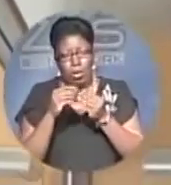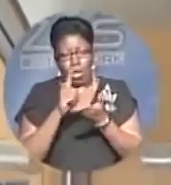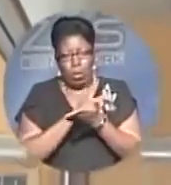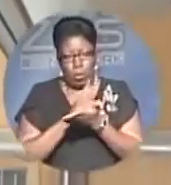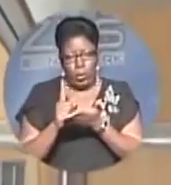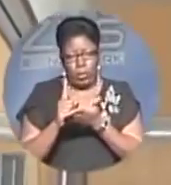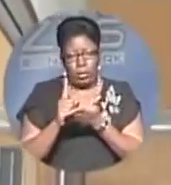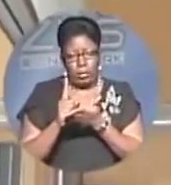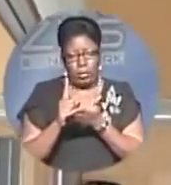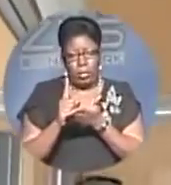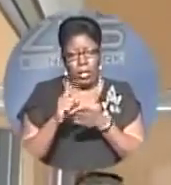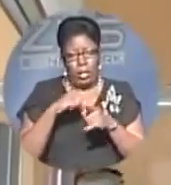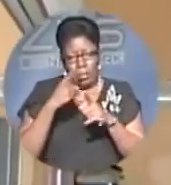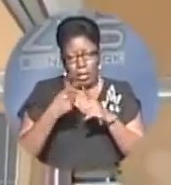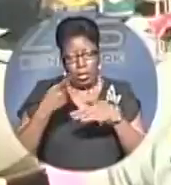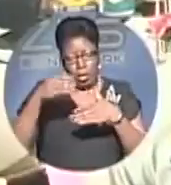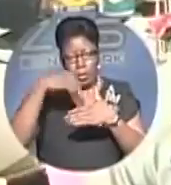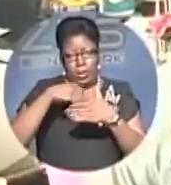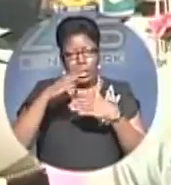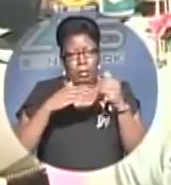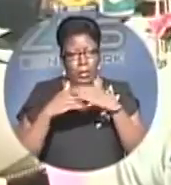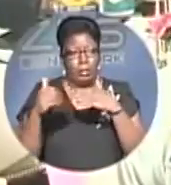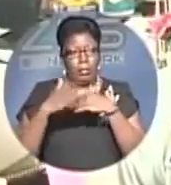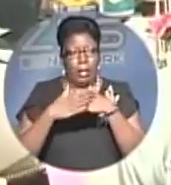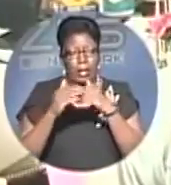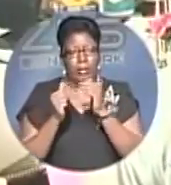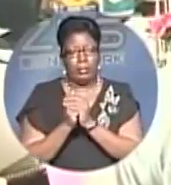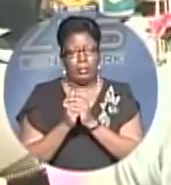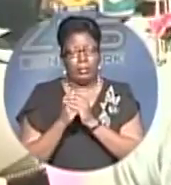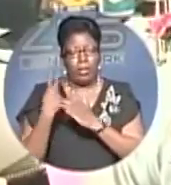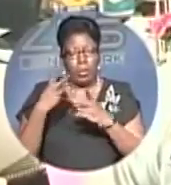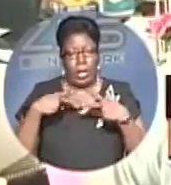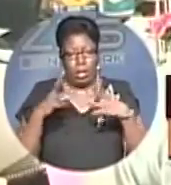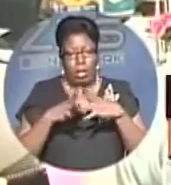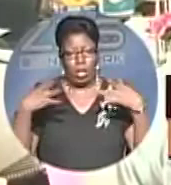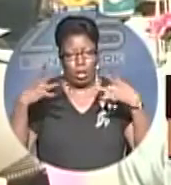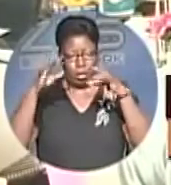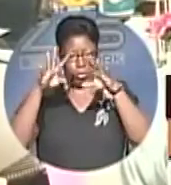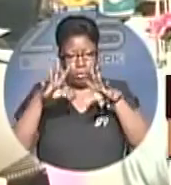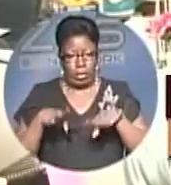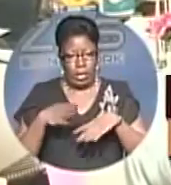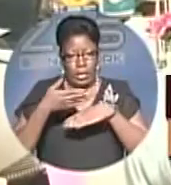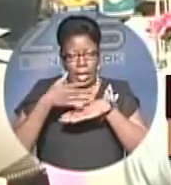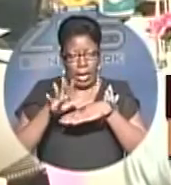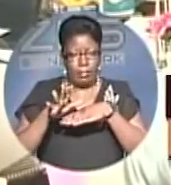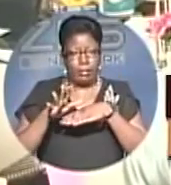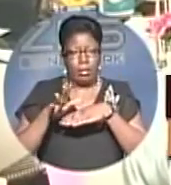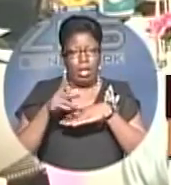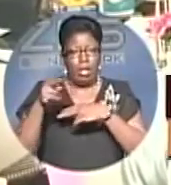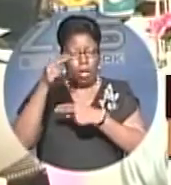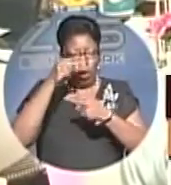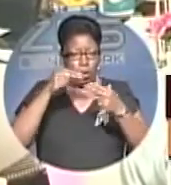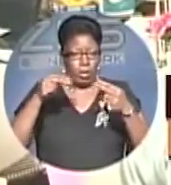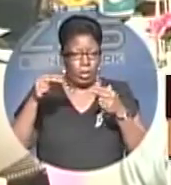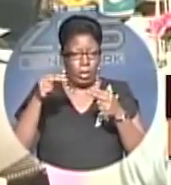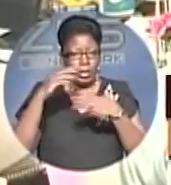all clear. We had a lot of rain shortly after the hurricane, and that caused a lot of